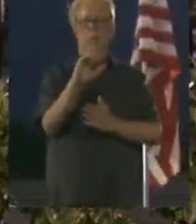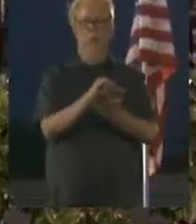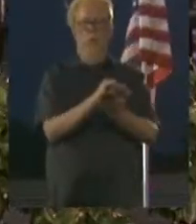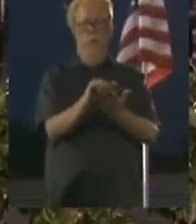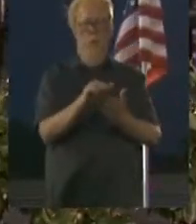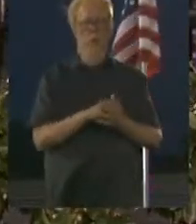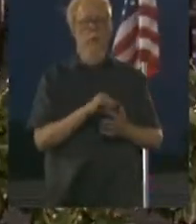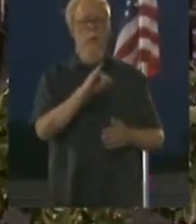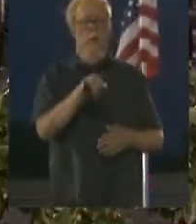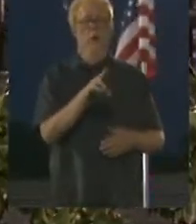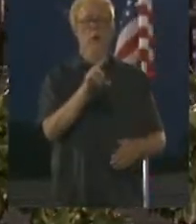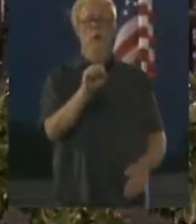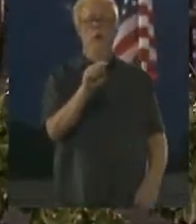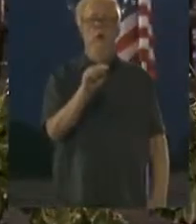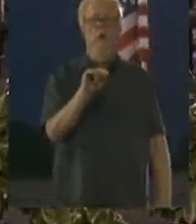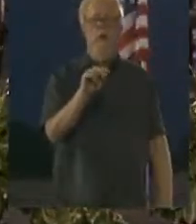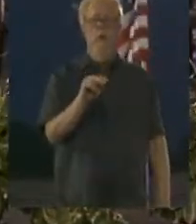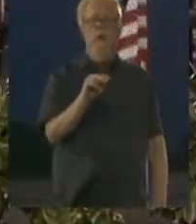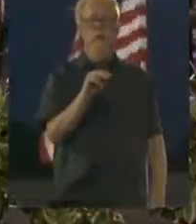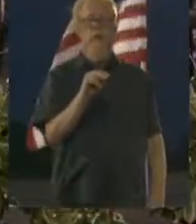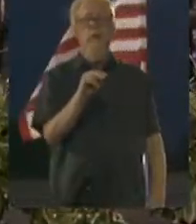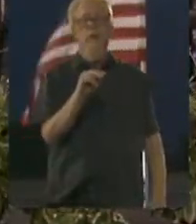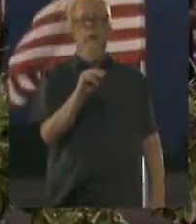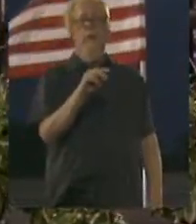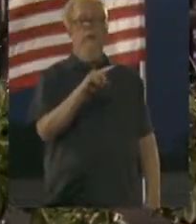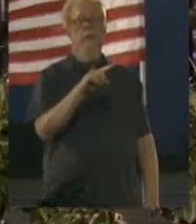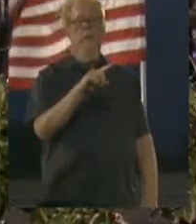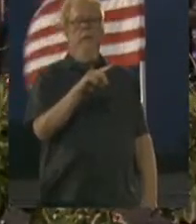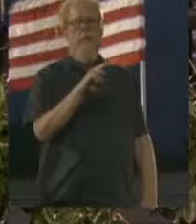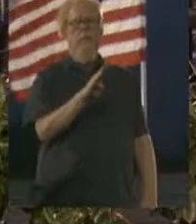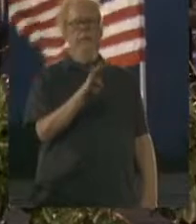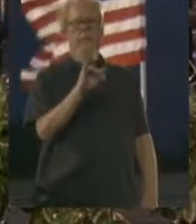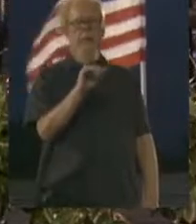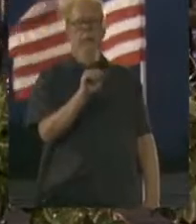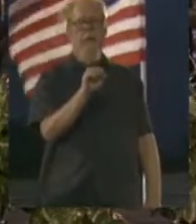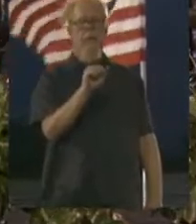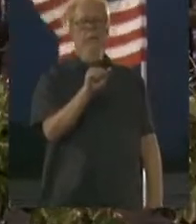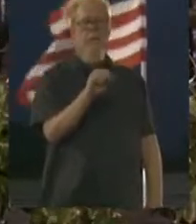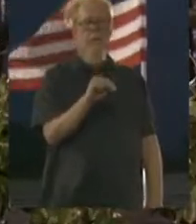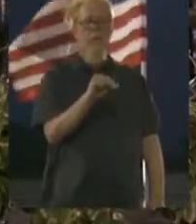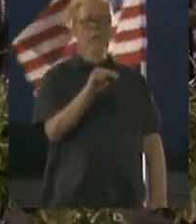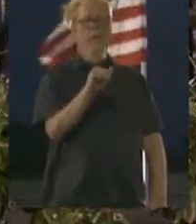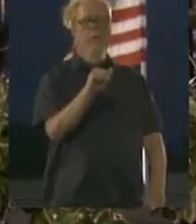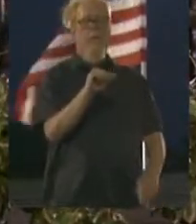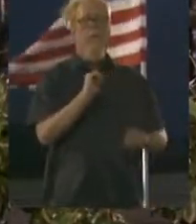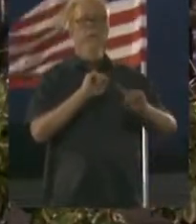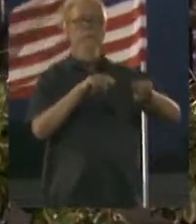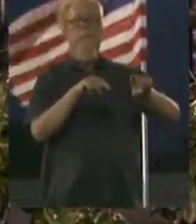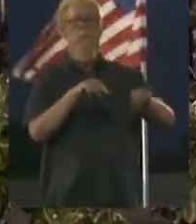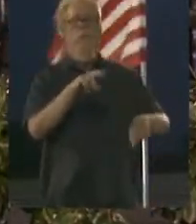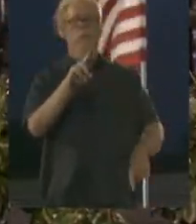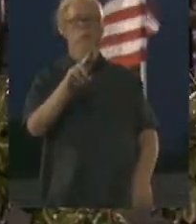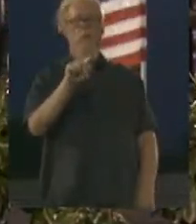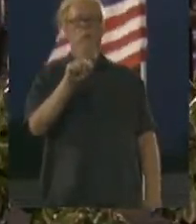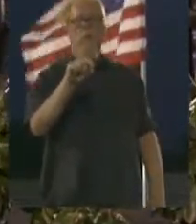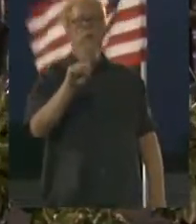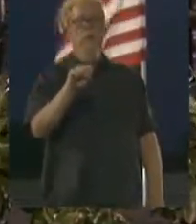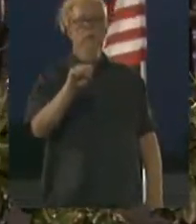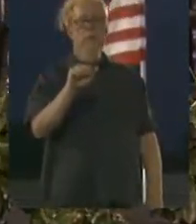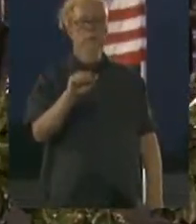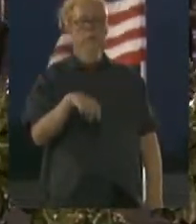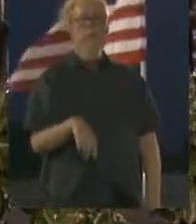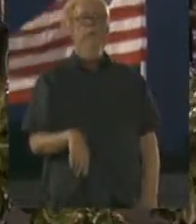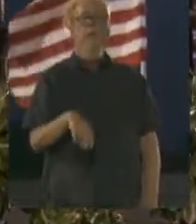Michael Villasana will be attending the University of Texas at San Antonio. Savannah